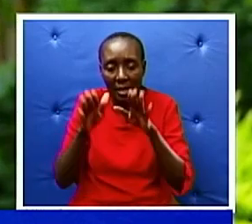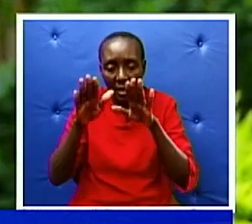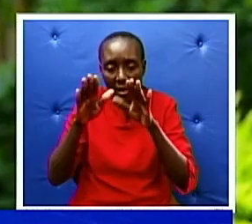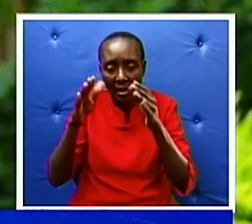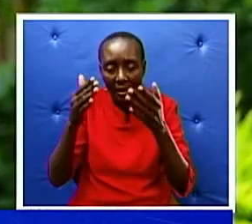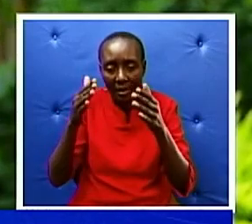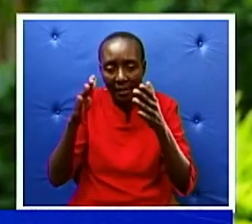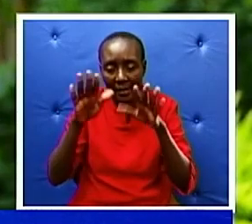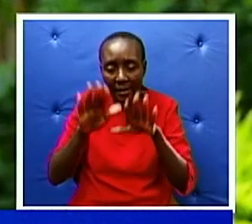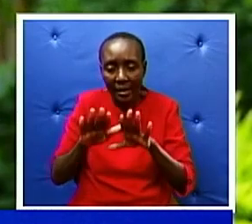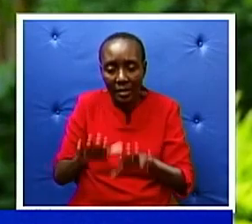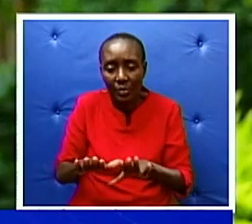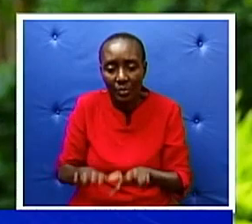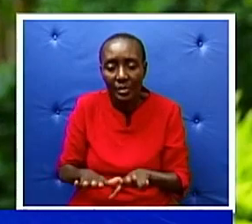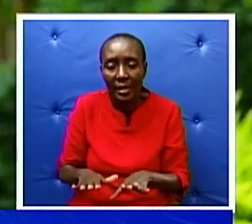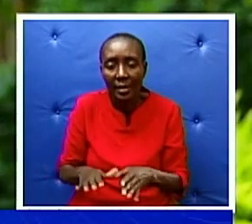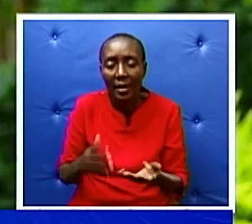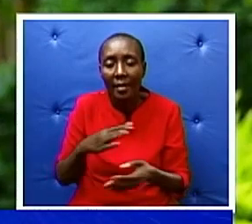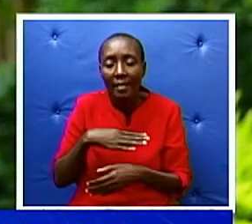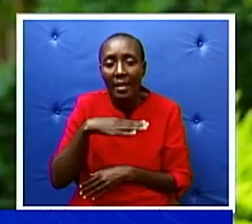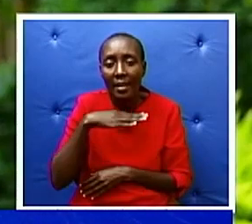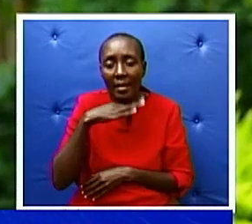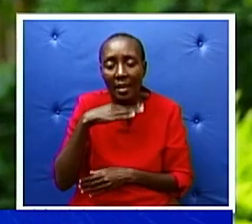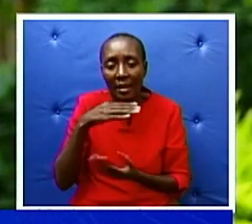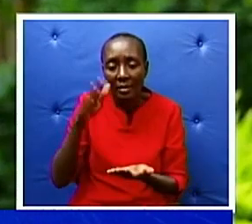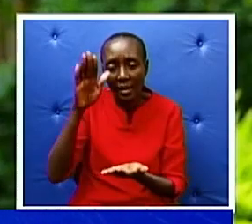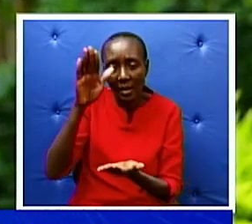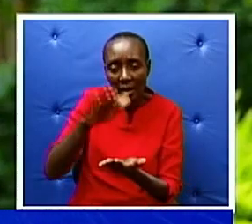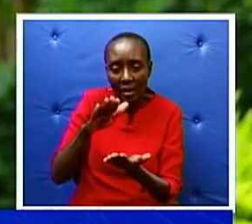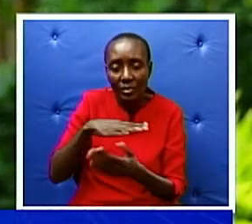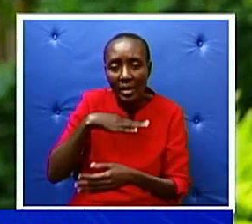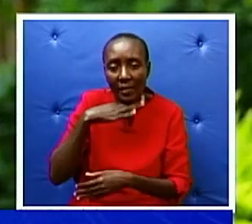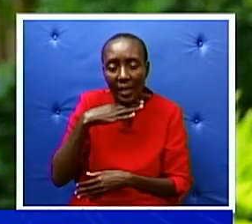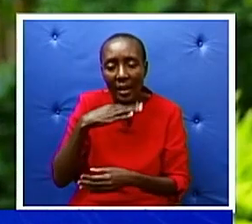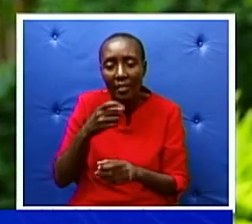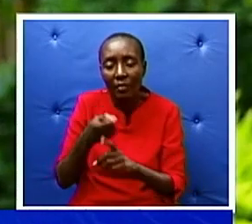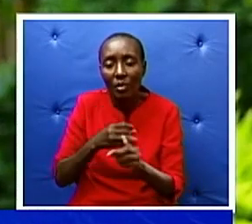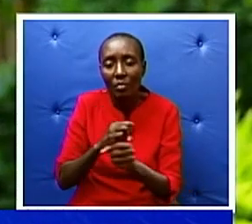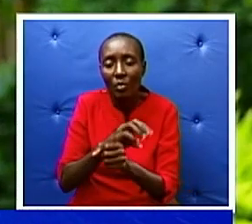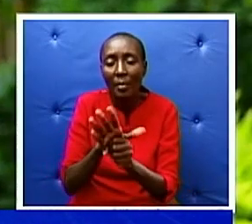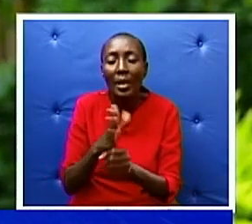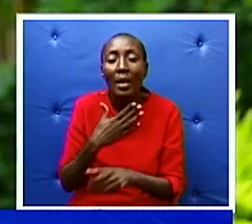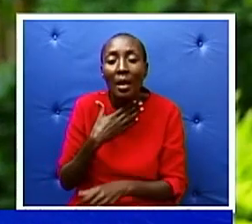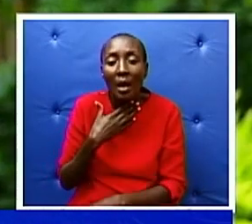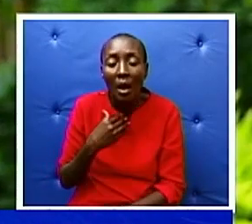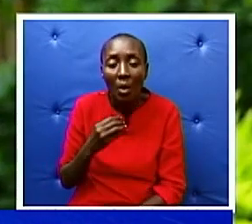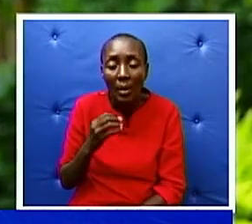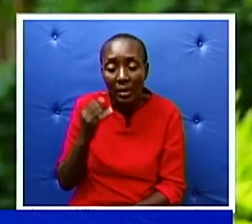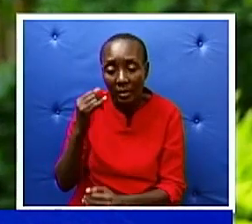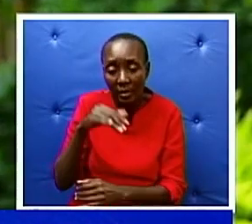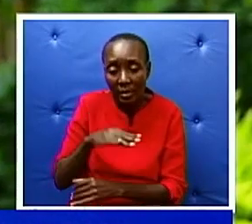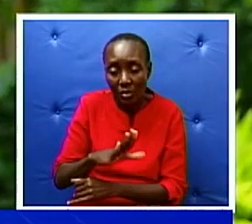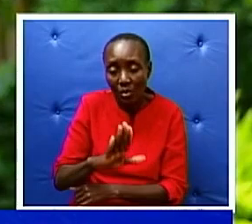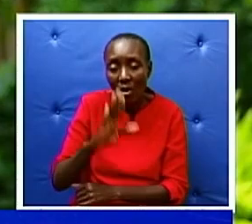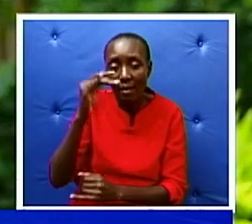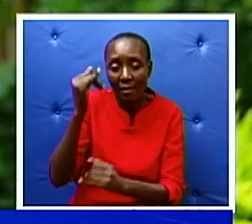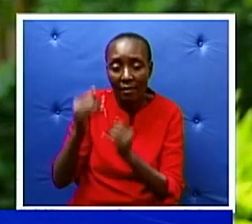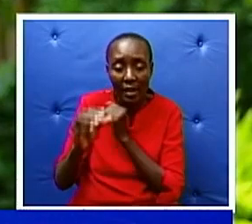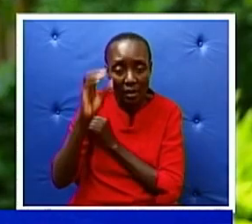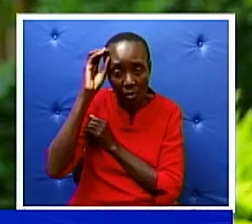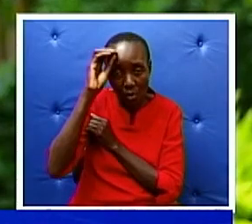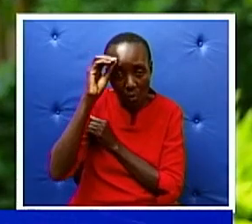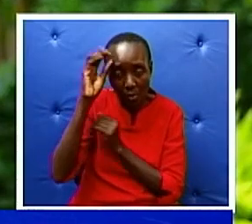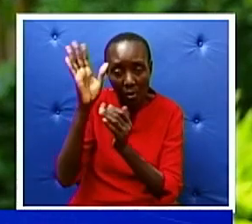the COVID-19. So I'd just like to pick your thoughts finally on President Uhuru